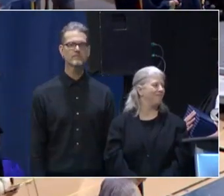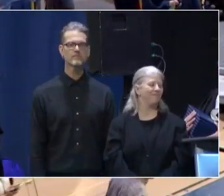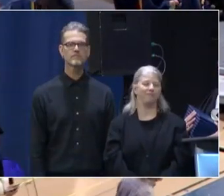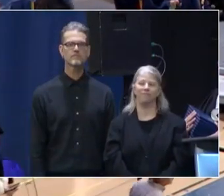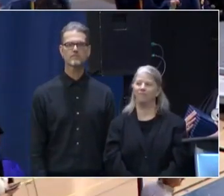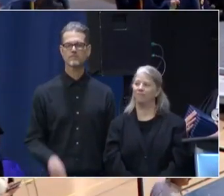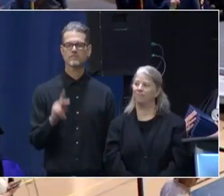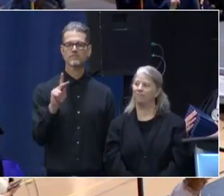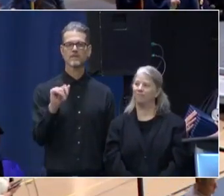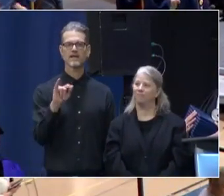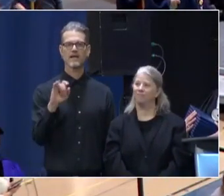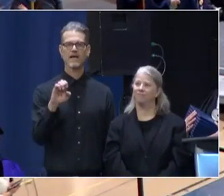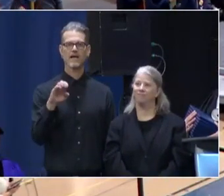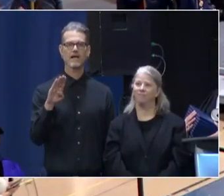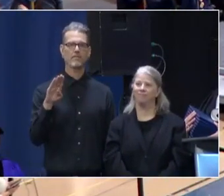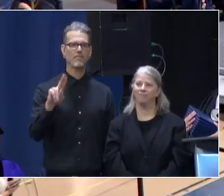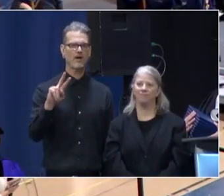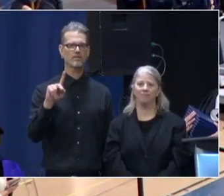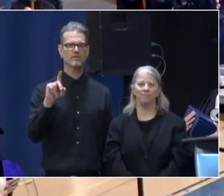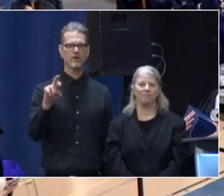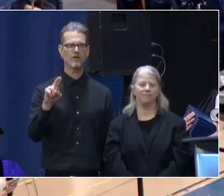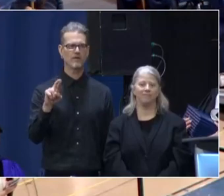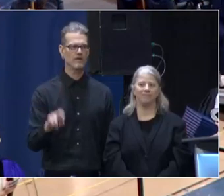Haley Bunker.